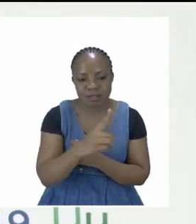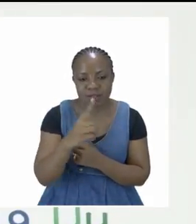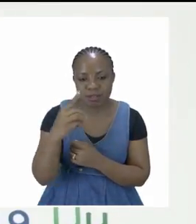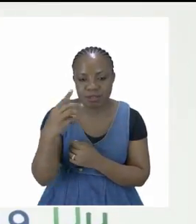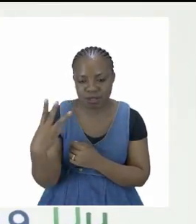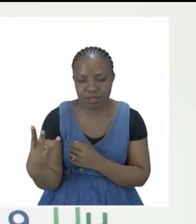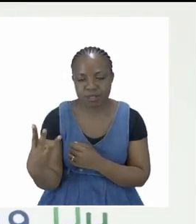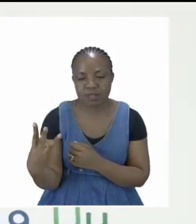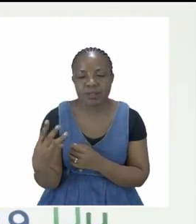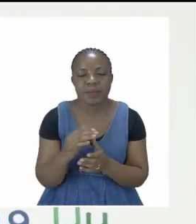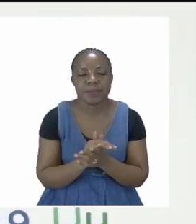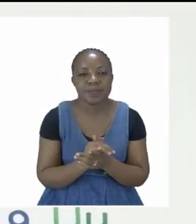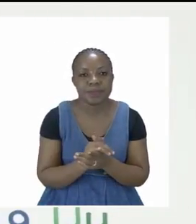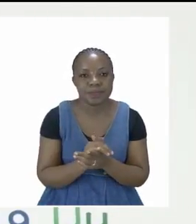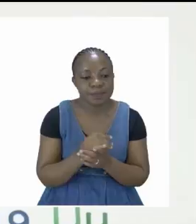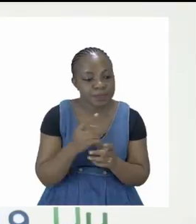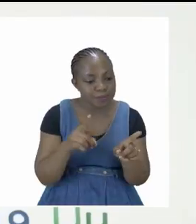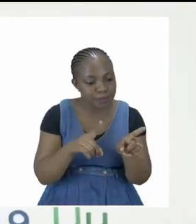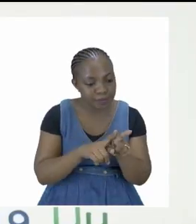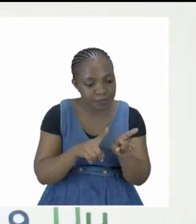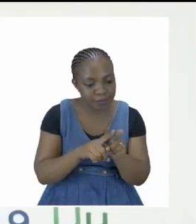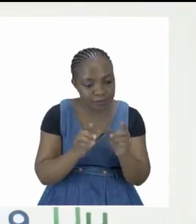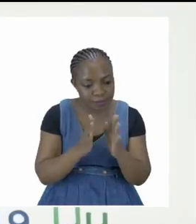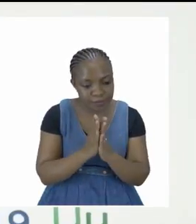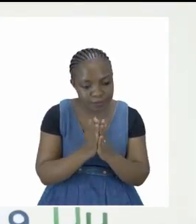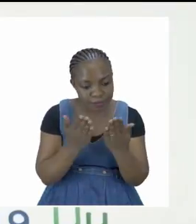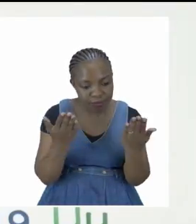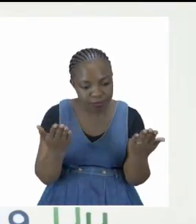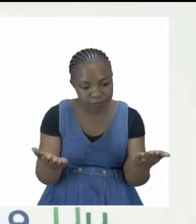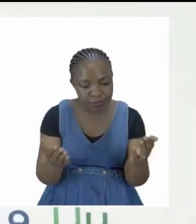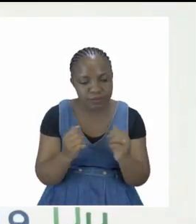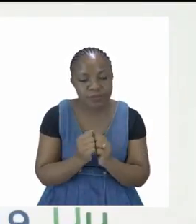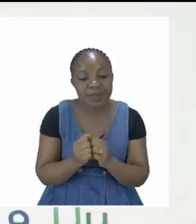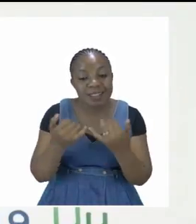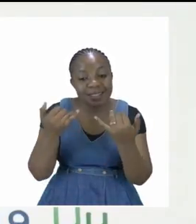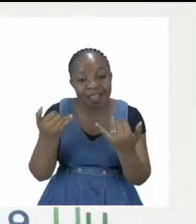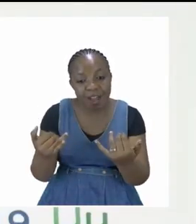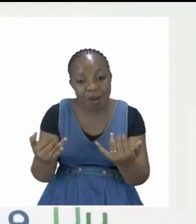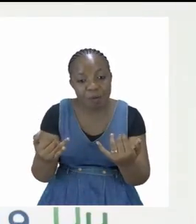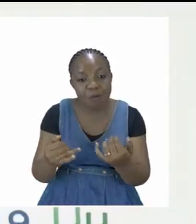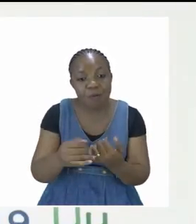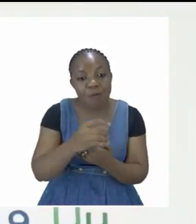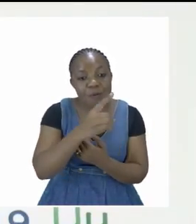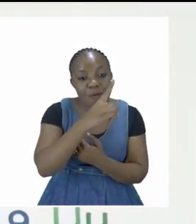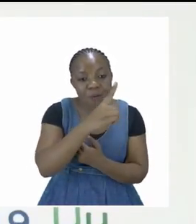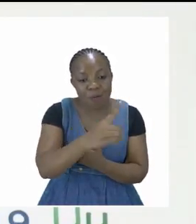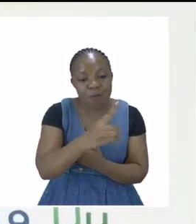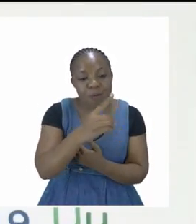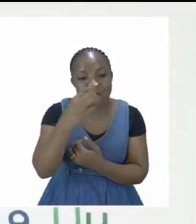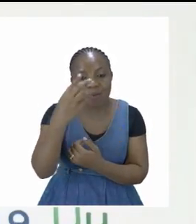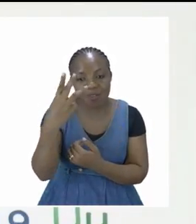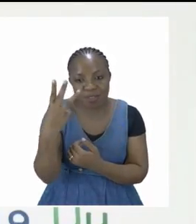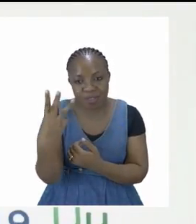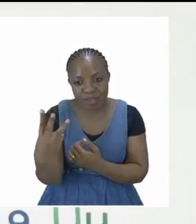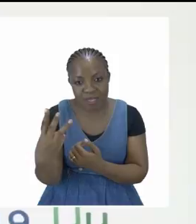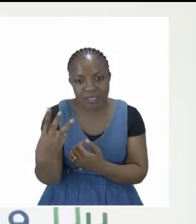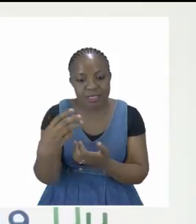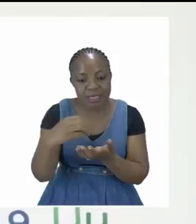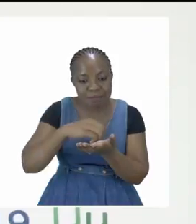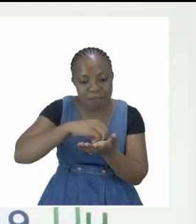done. Now it's saying we need to subtract 5. So I'm going to